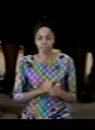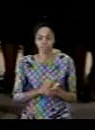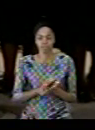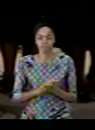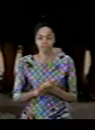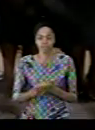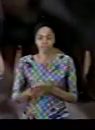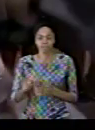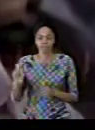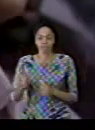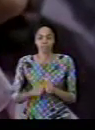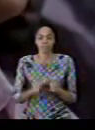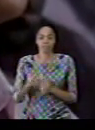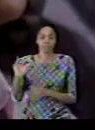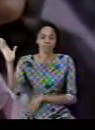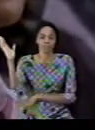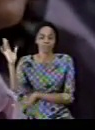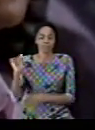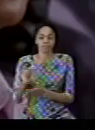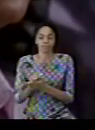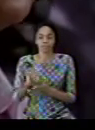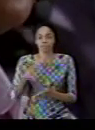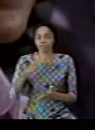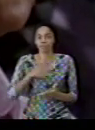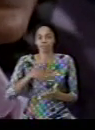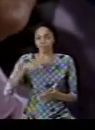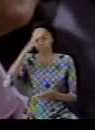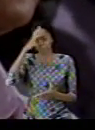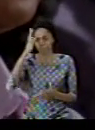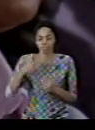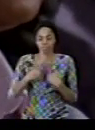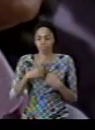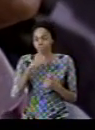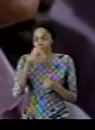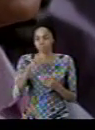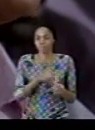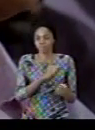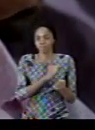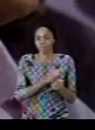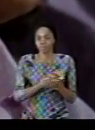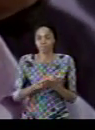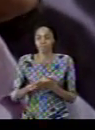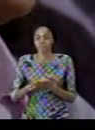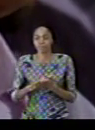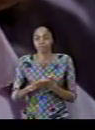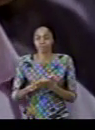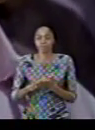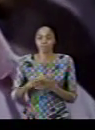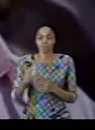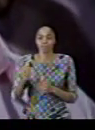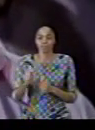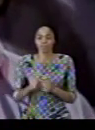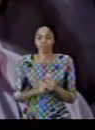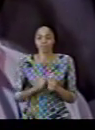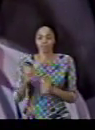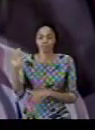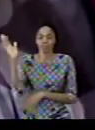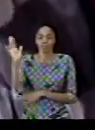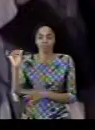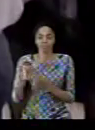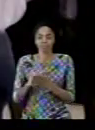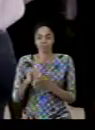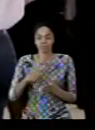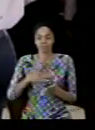matu. Pata pata. Aojo. Rau rau. Igitoluwa ube. Wong wong. Fahatu.